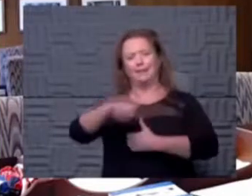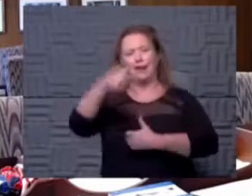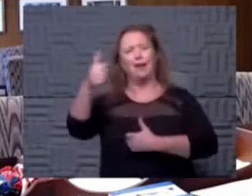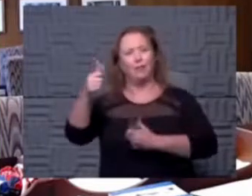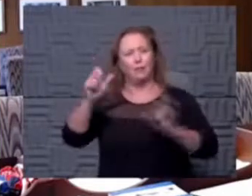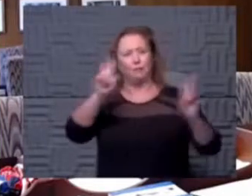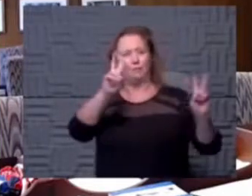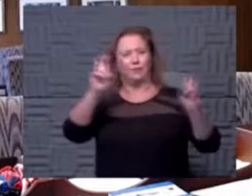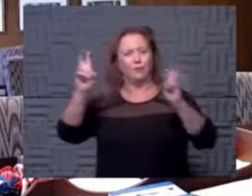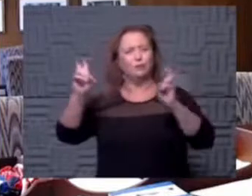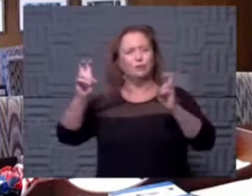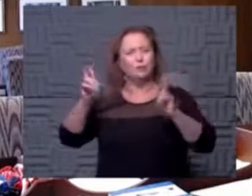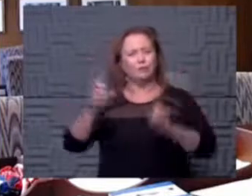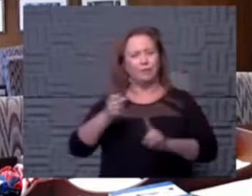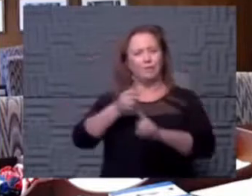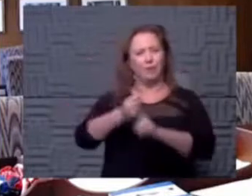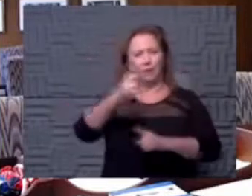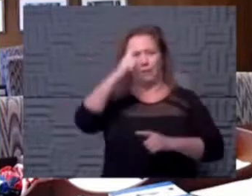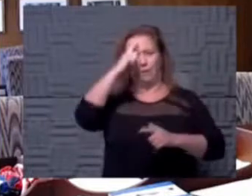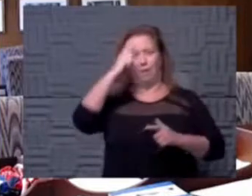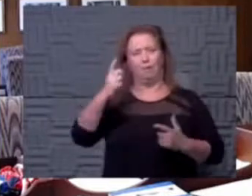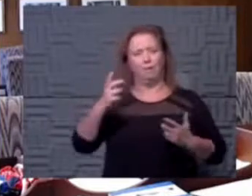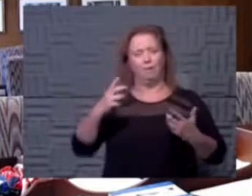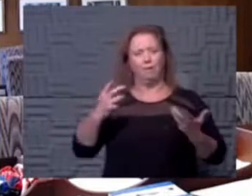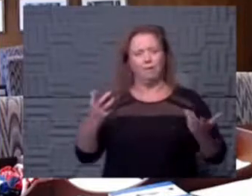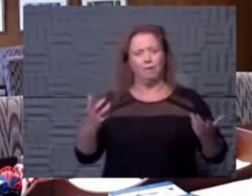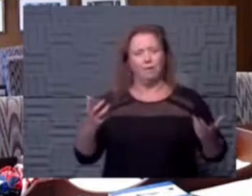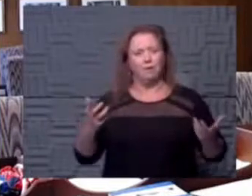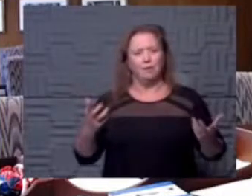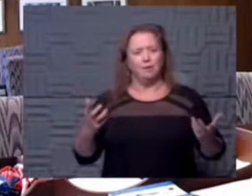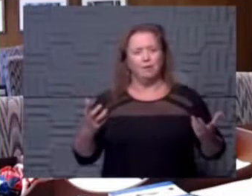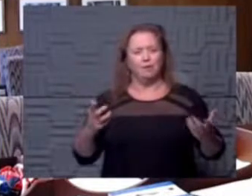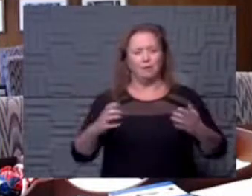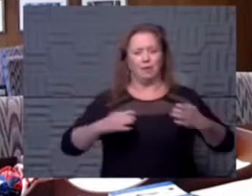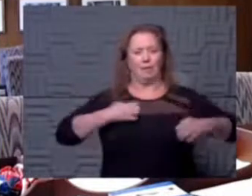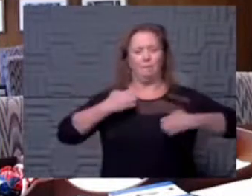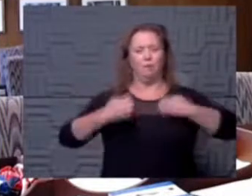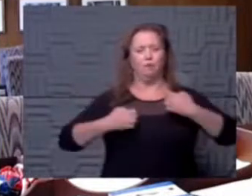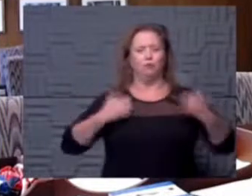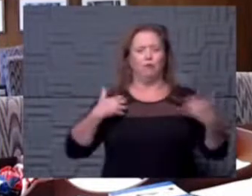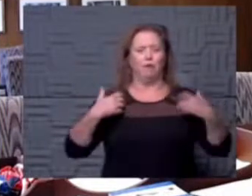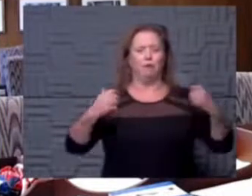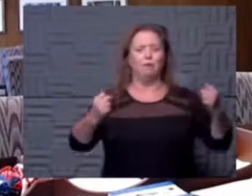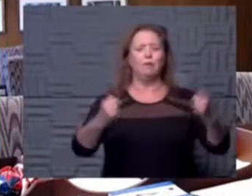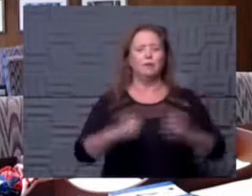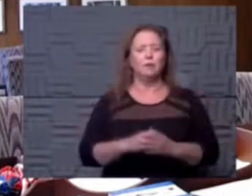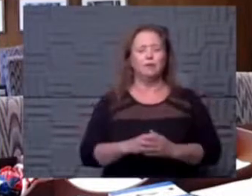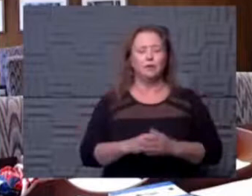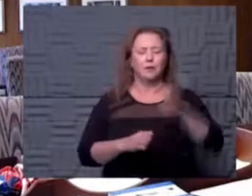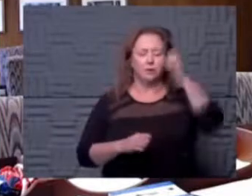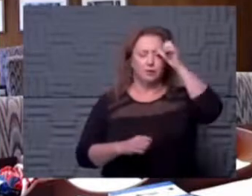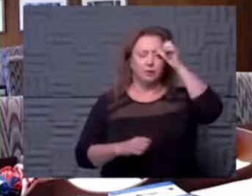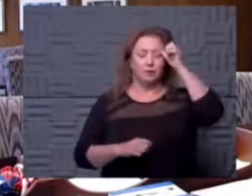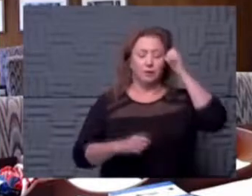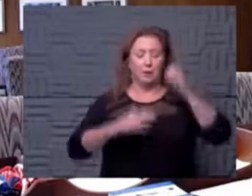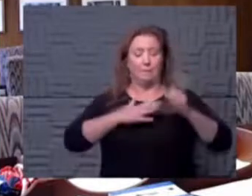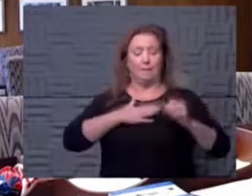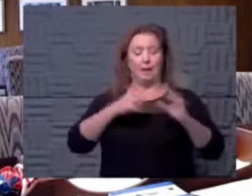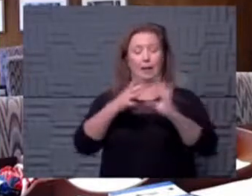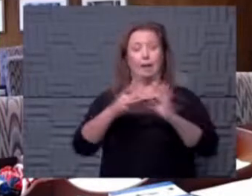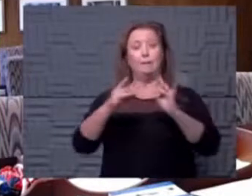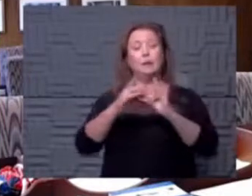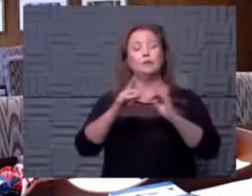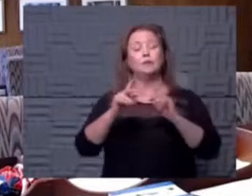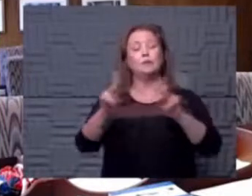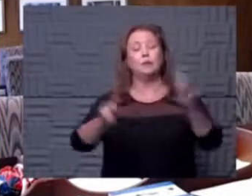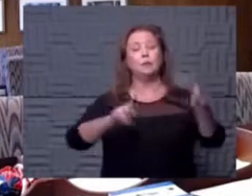factors that play on their mental and emotional health. But my message to our people